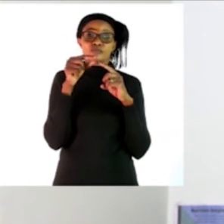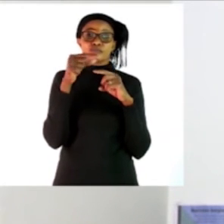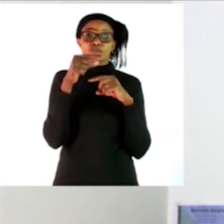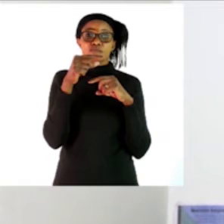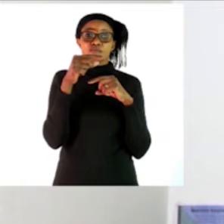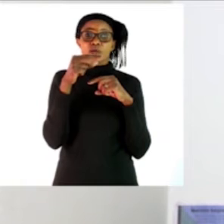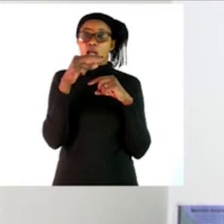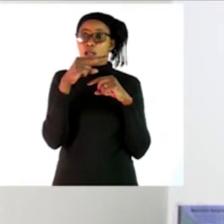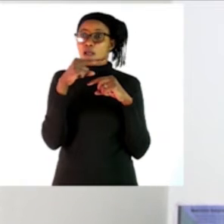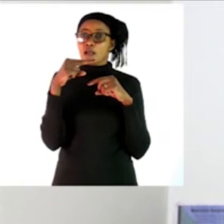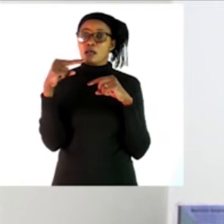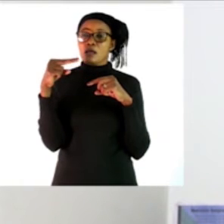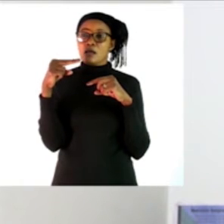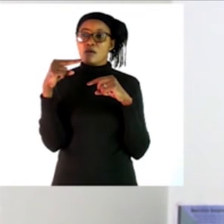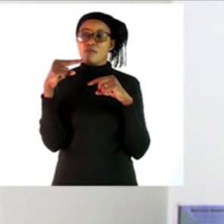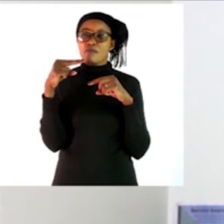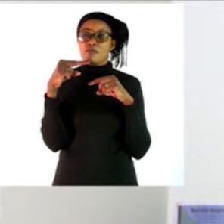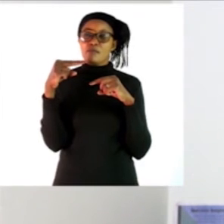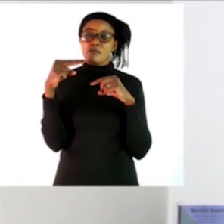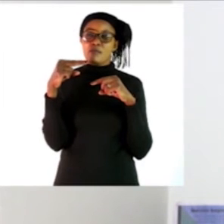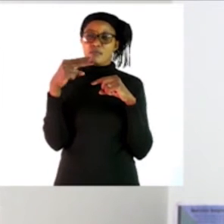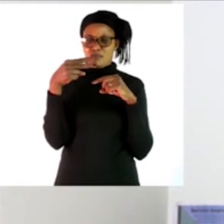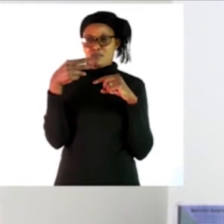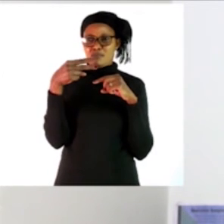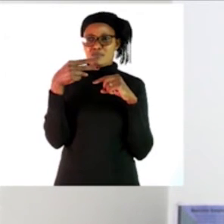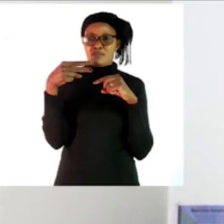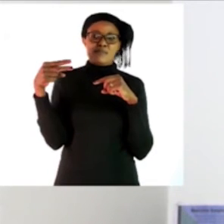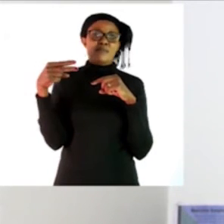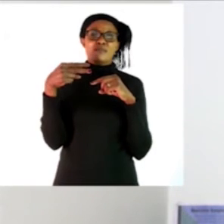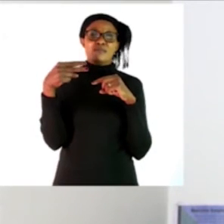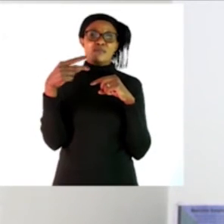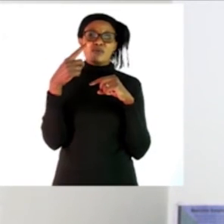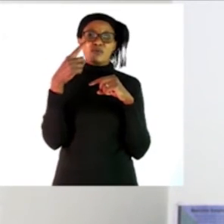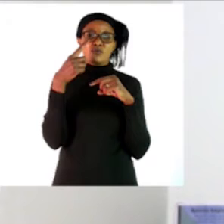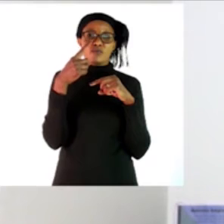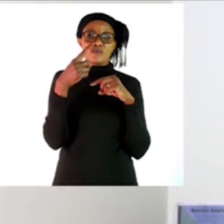see. How many sticks do we have now? Let's count. 1,